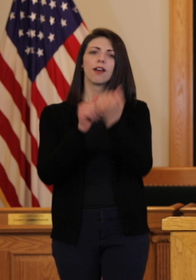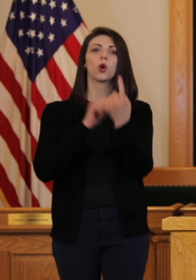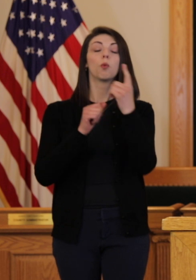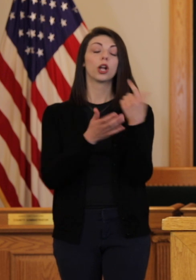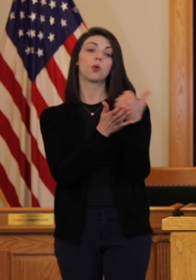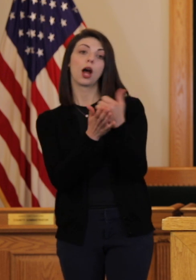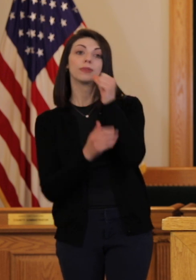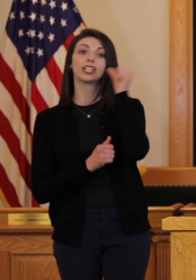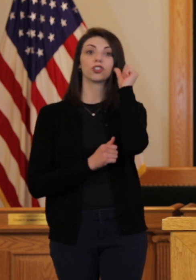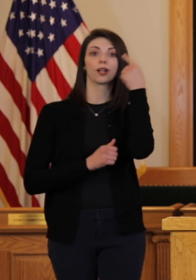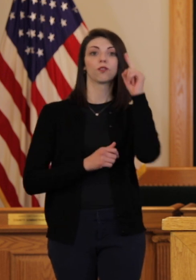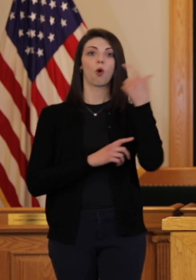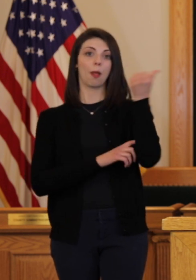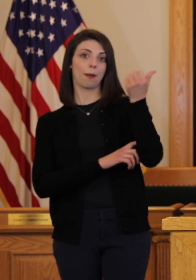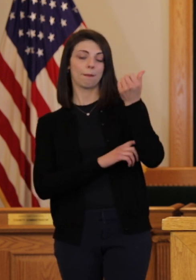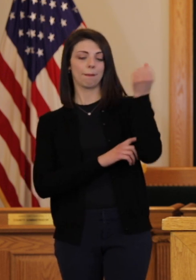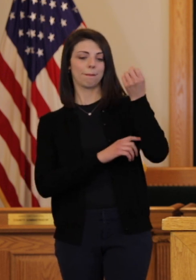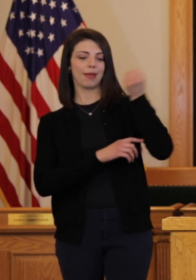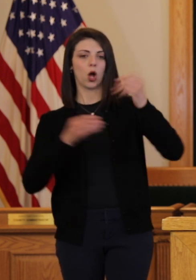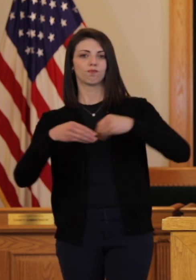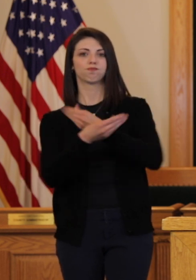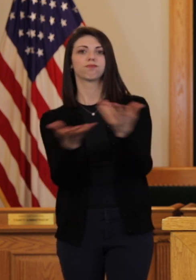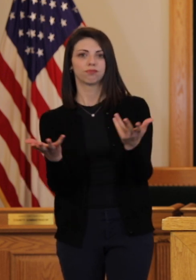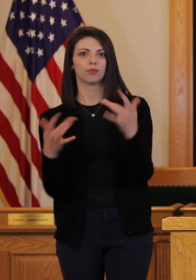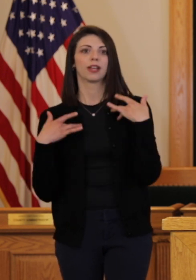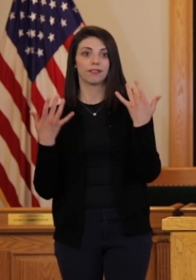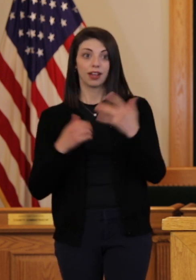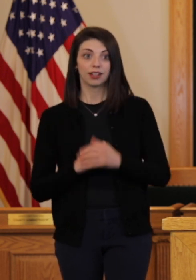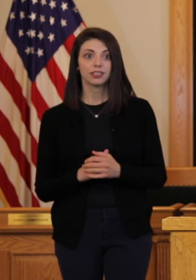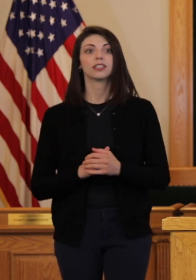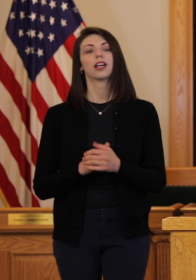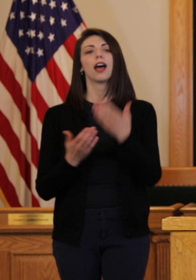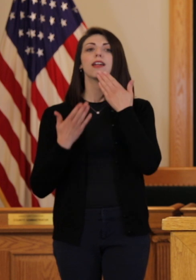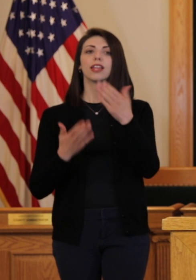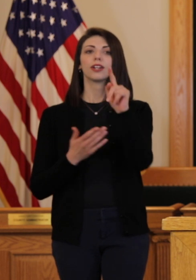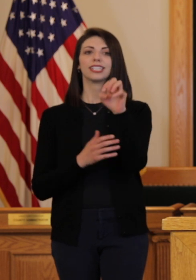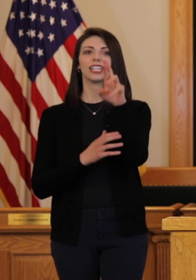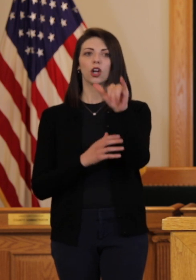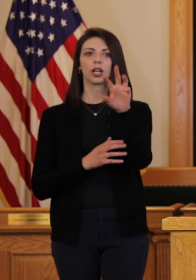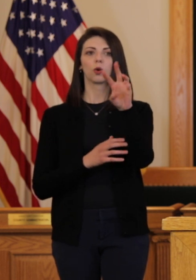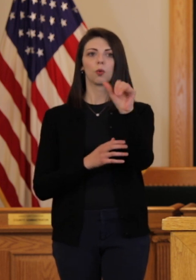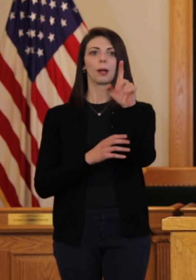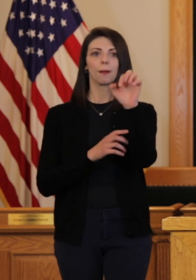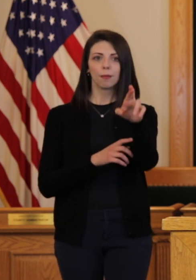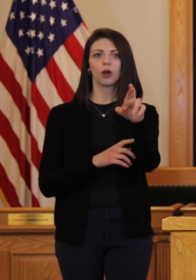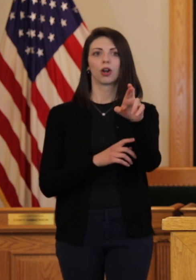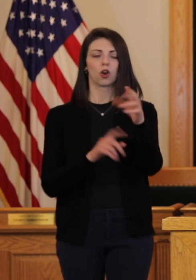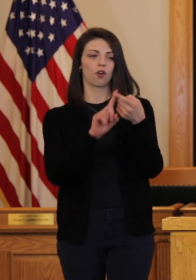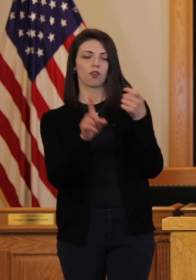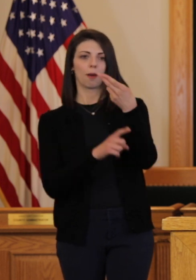distribution events. In particular, I want to thank Legislator Terry Wilbur of Hannibal for doing the legwork and getting the milk to Oswego